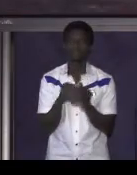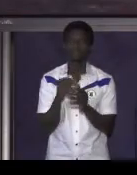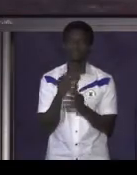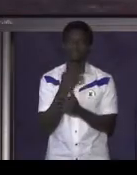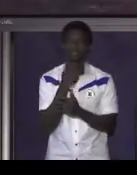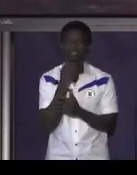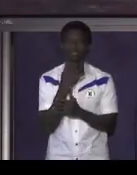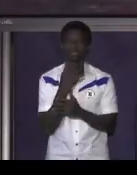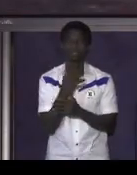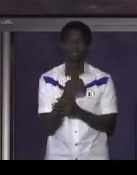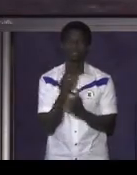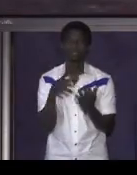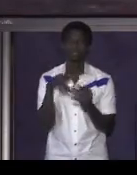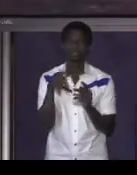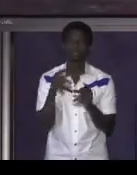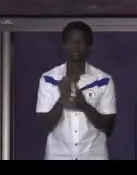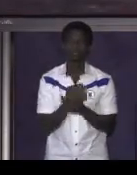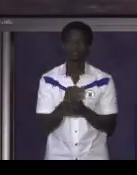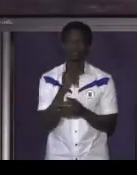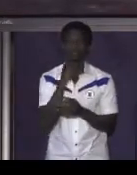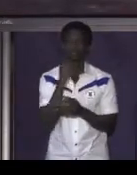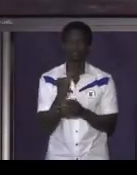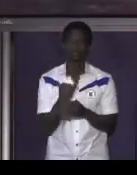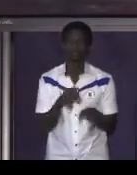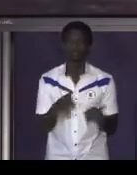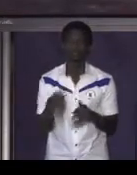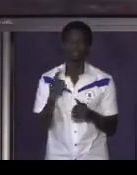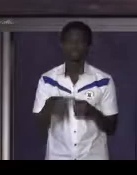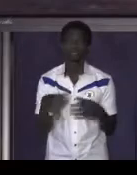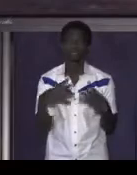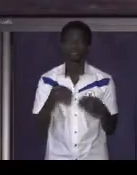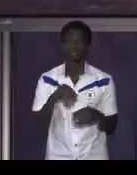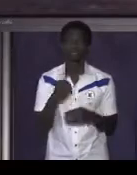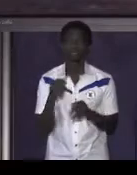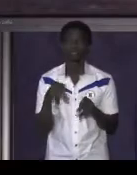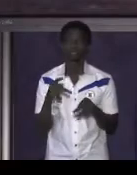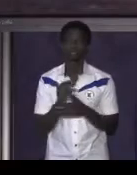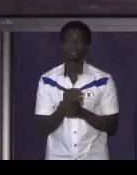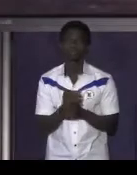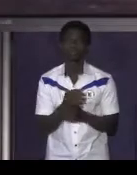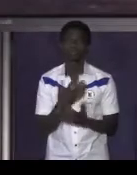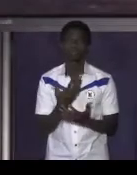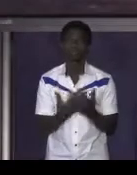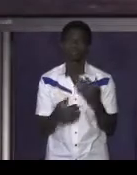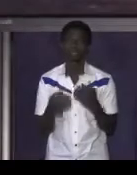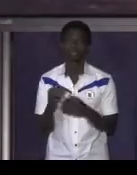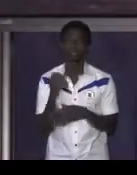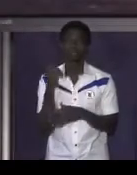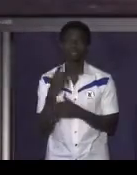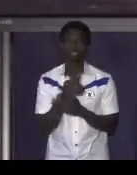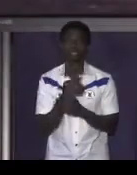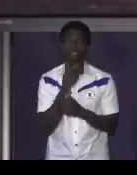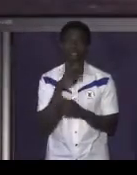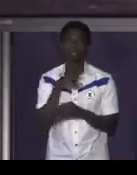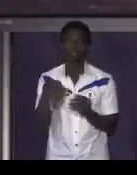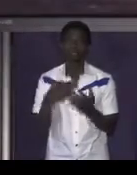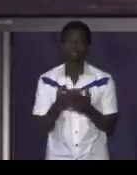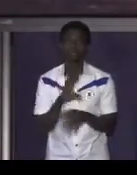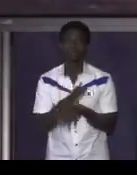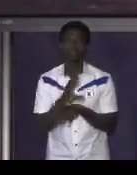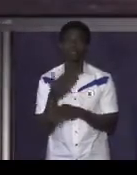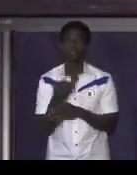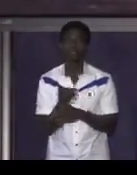people, unwillingness to accept other people's view, lack of understanding are all causes of conflict